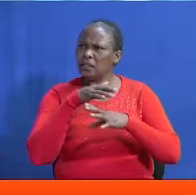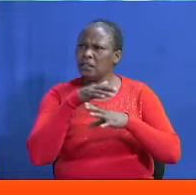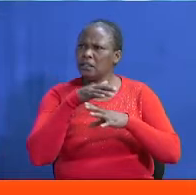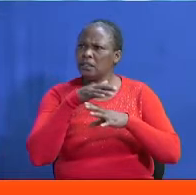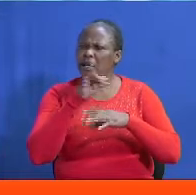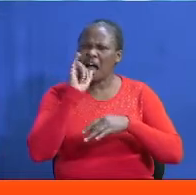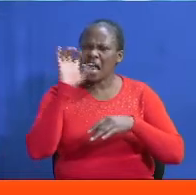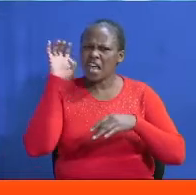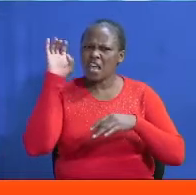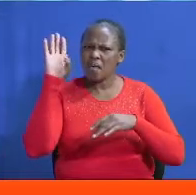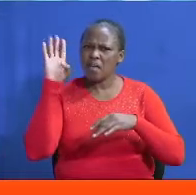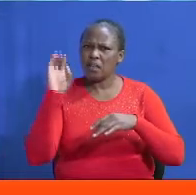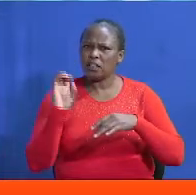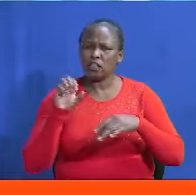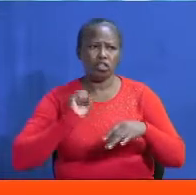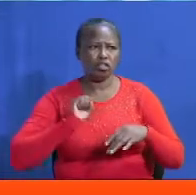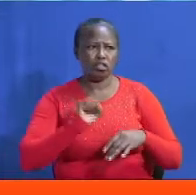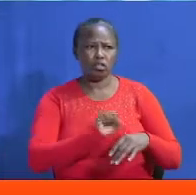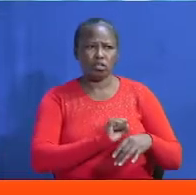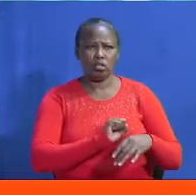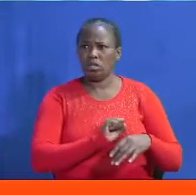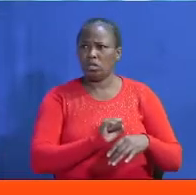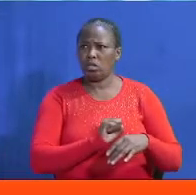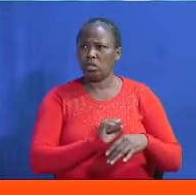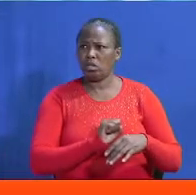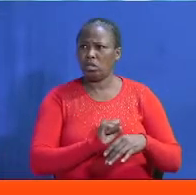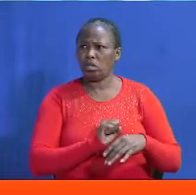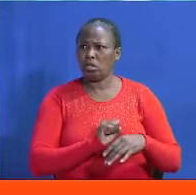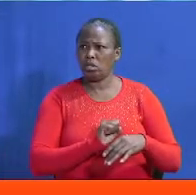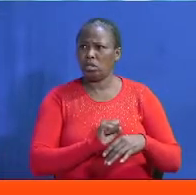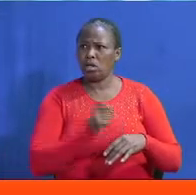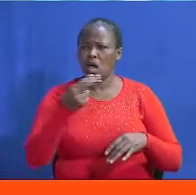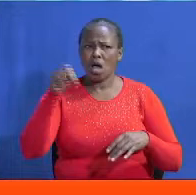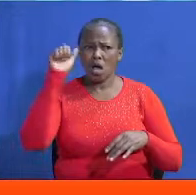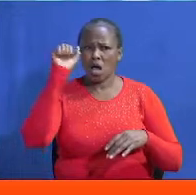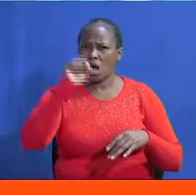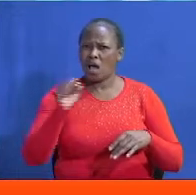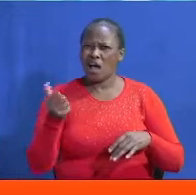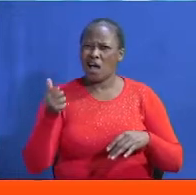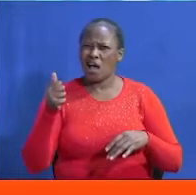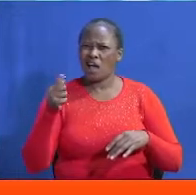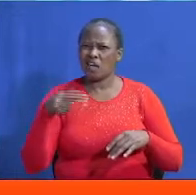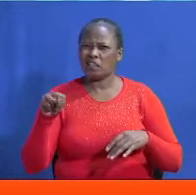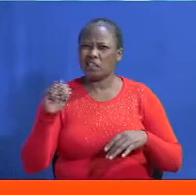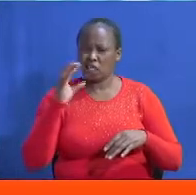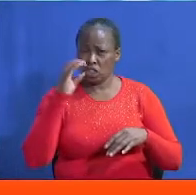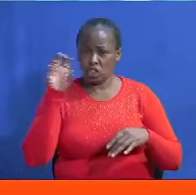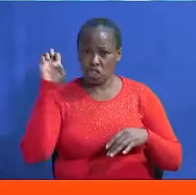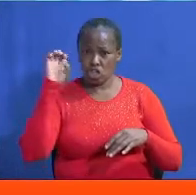IBC CEO, right. He's called the chairman. Marjan. He's Hassan Marjan. He's mm-hmm. a CEO. He's the CEO